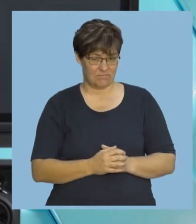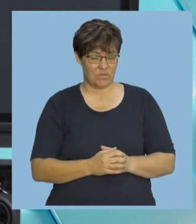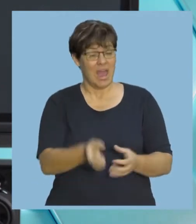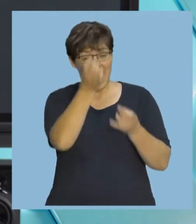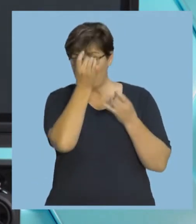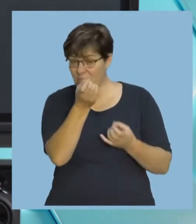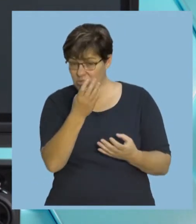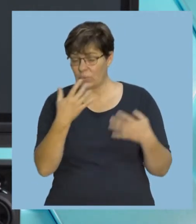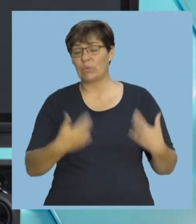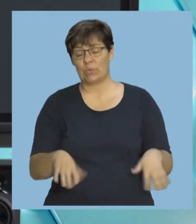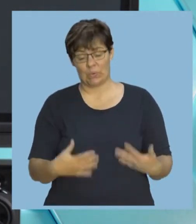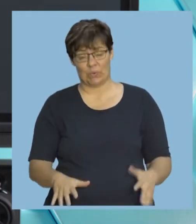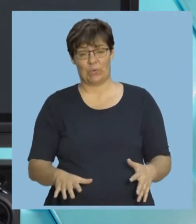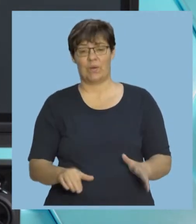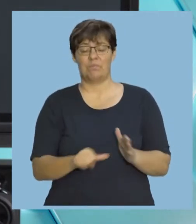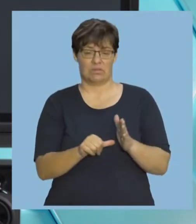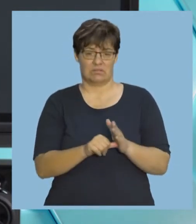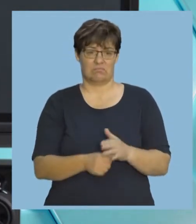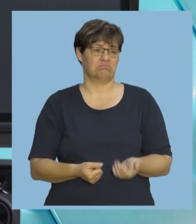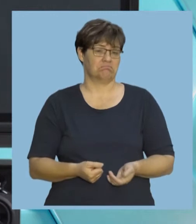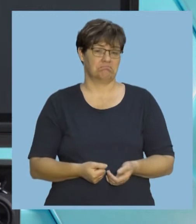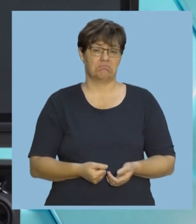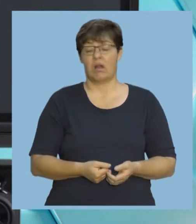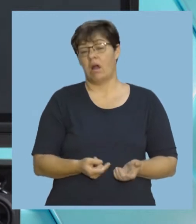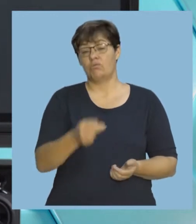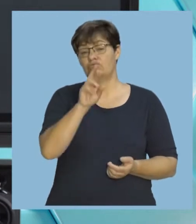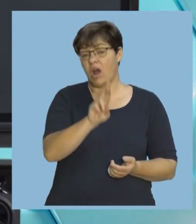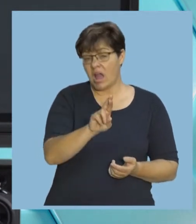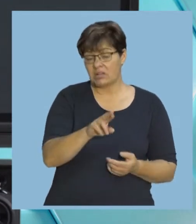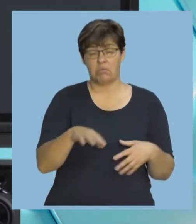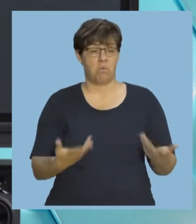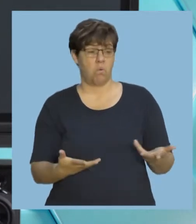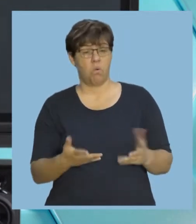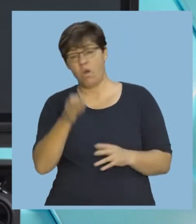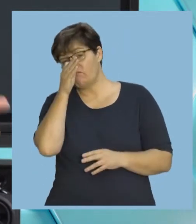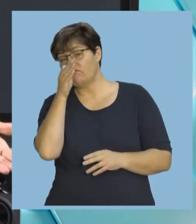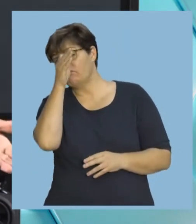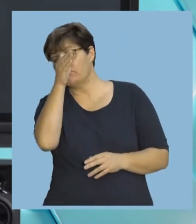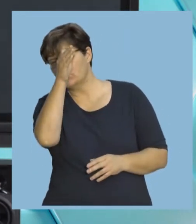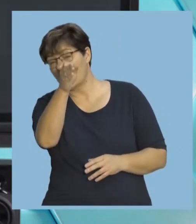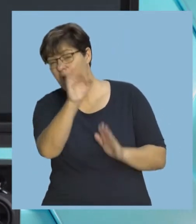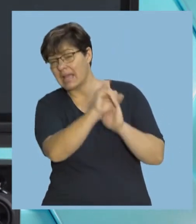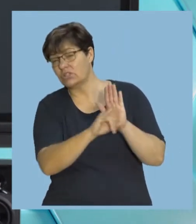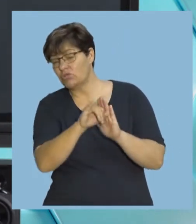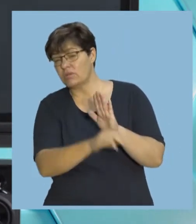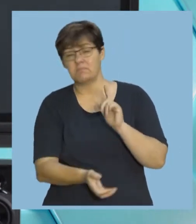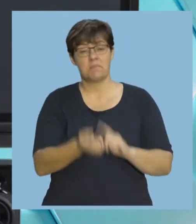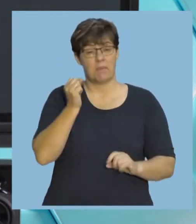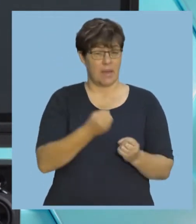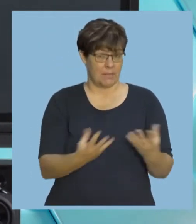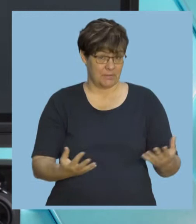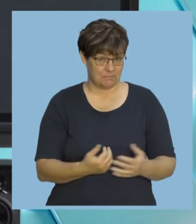And it can be in predicting rand, it can be in forecasting your insurance premium.